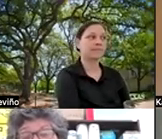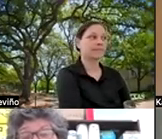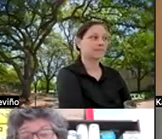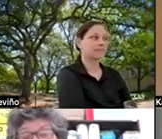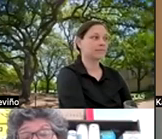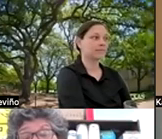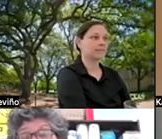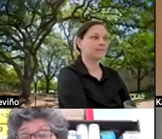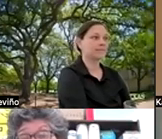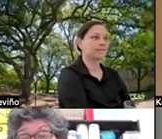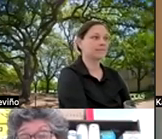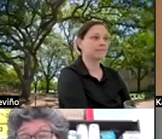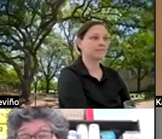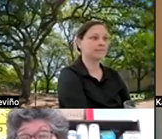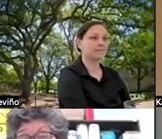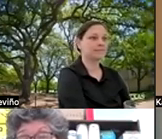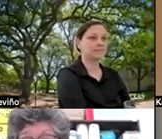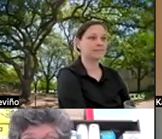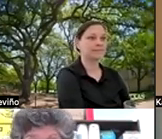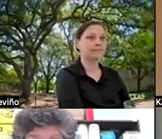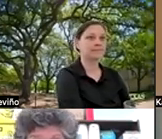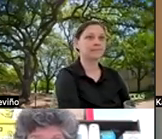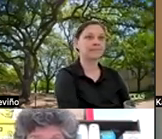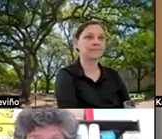Any other comments from council members?